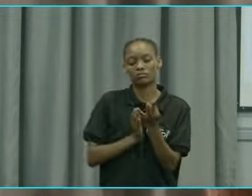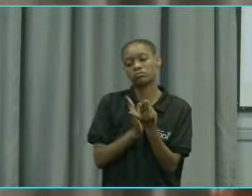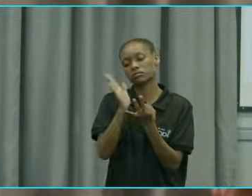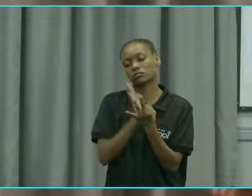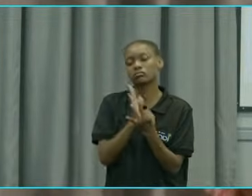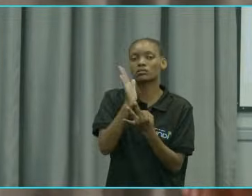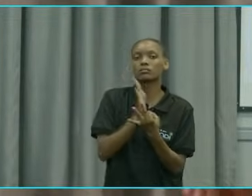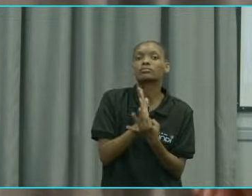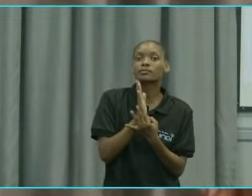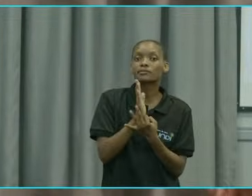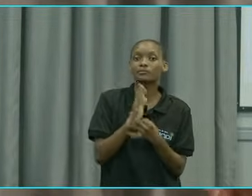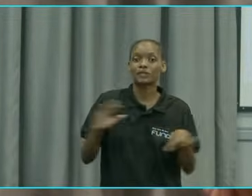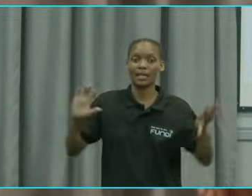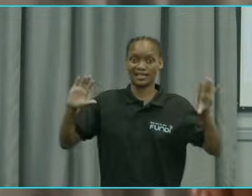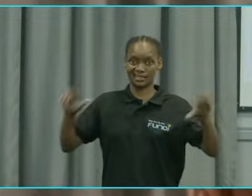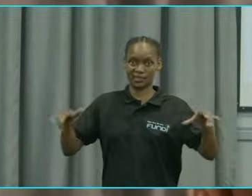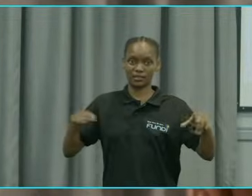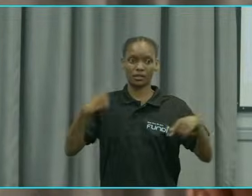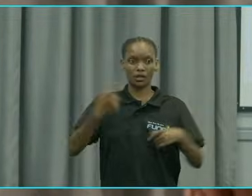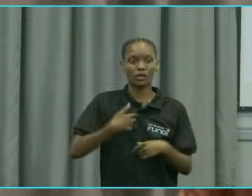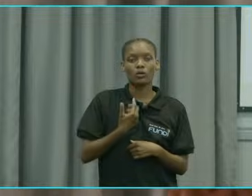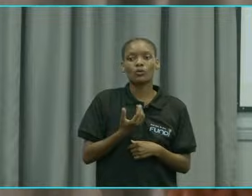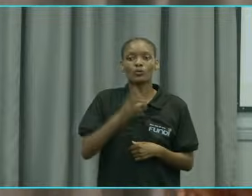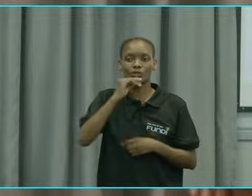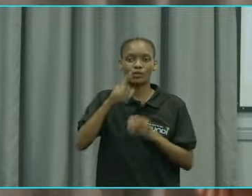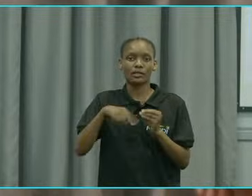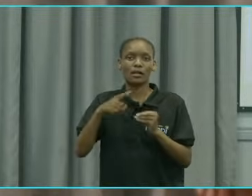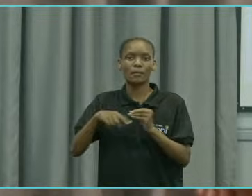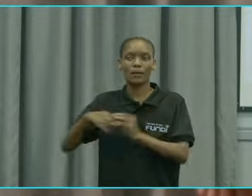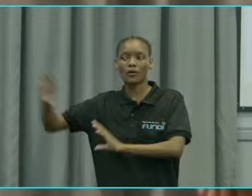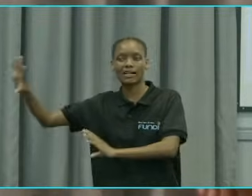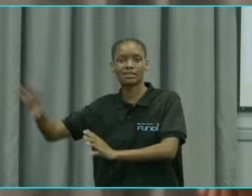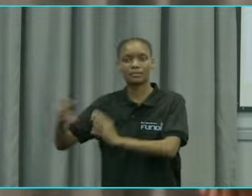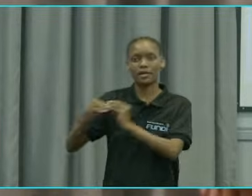In the sector, we are talking about expansion of focus schools.